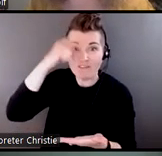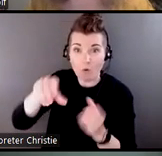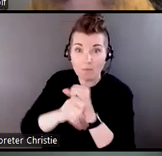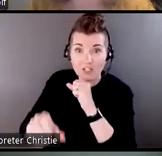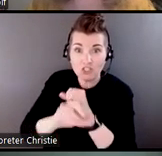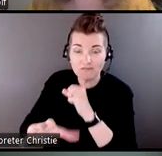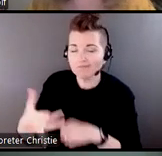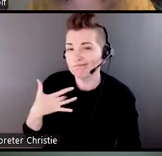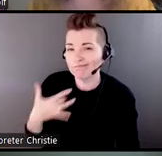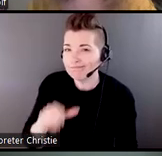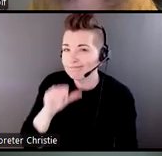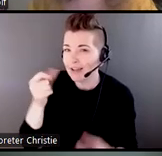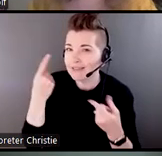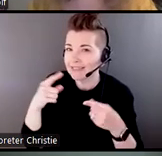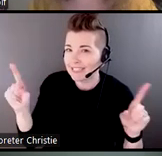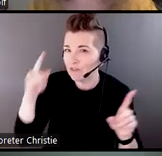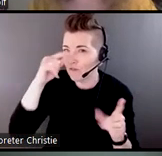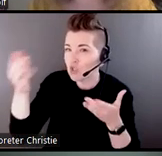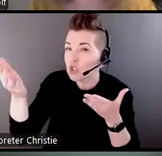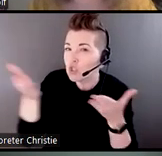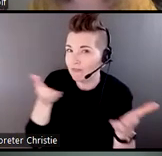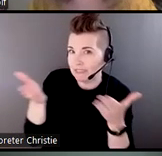service-based industries. Even for